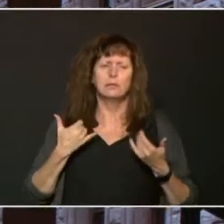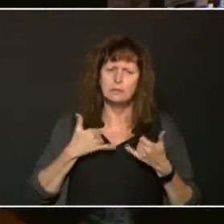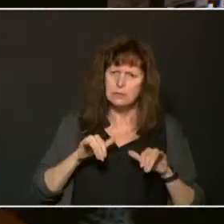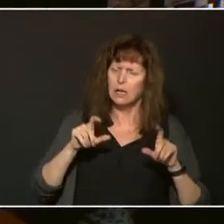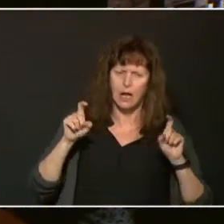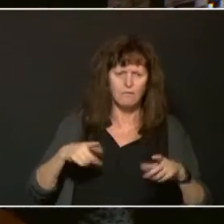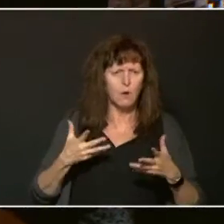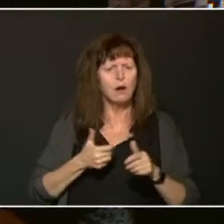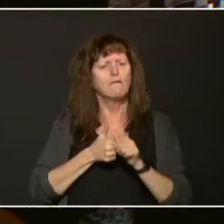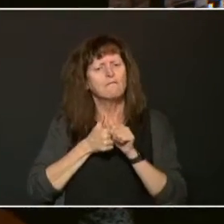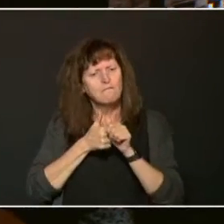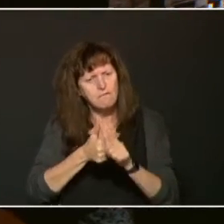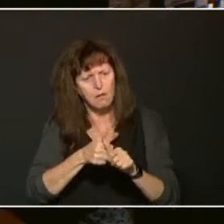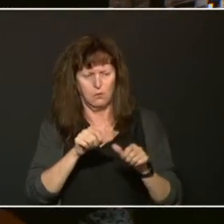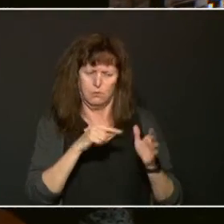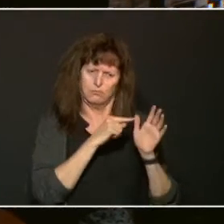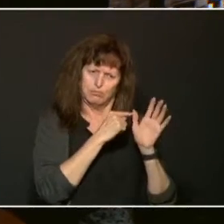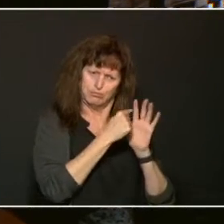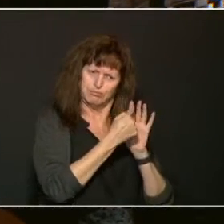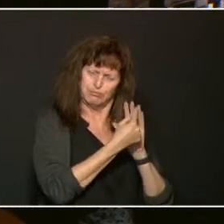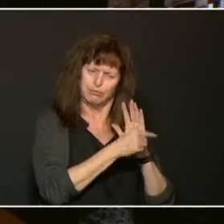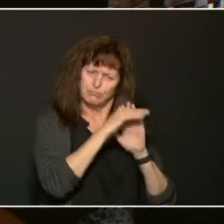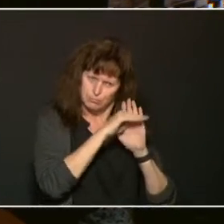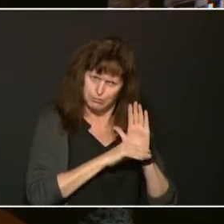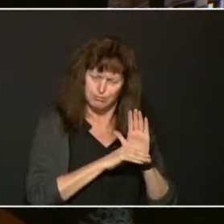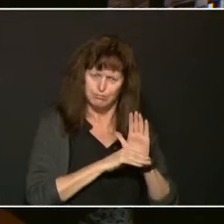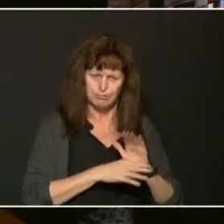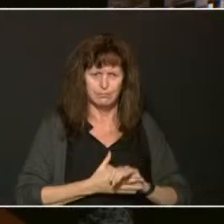Last question. Your last